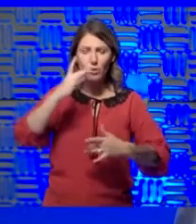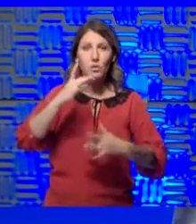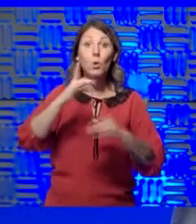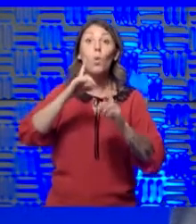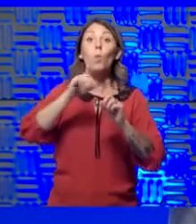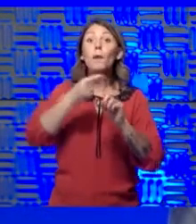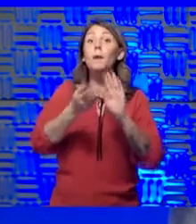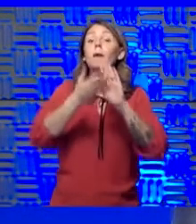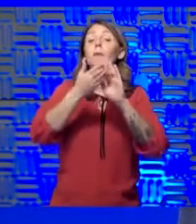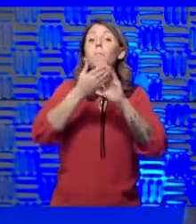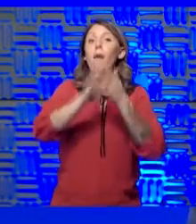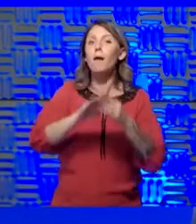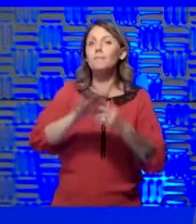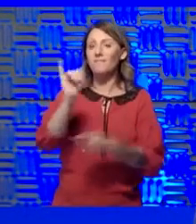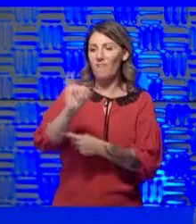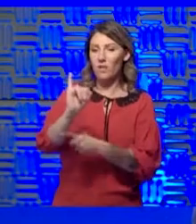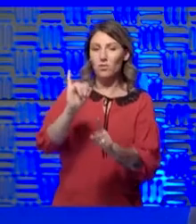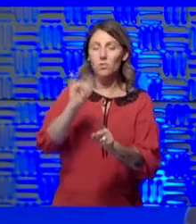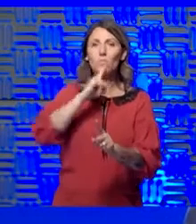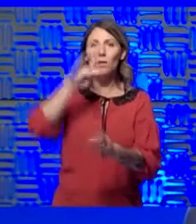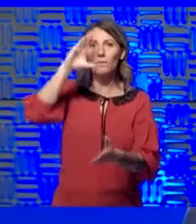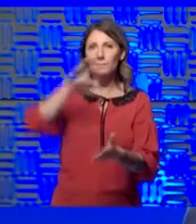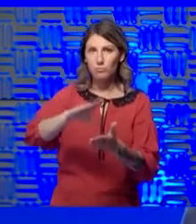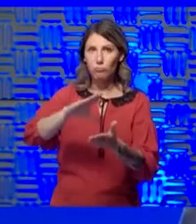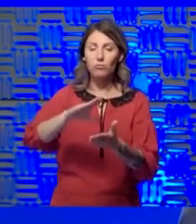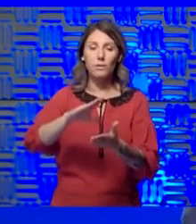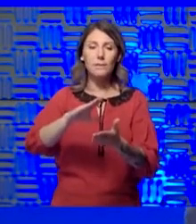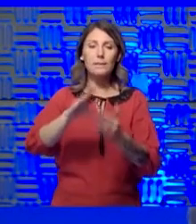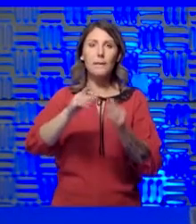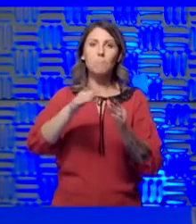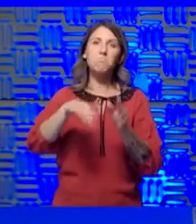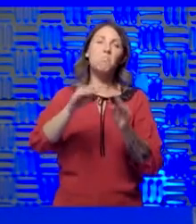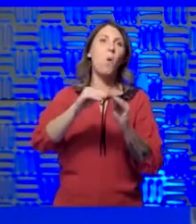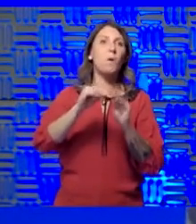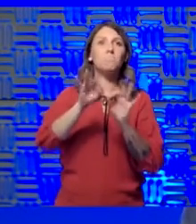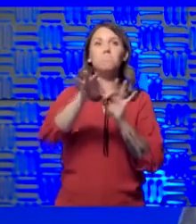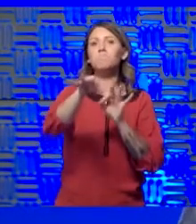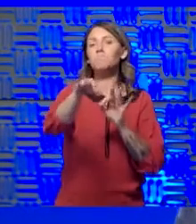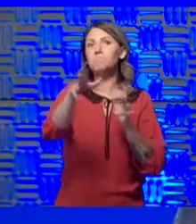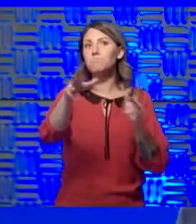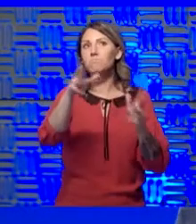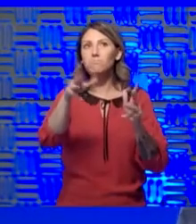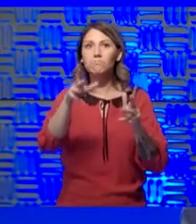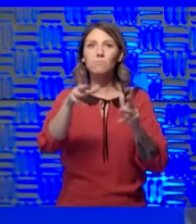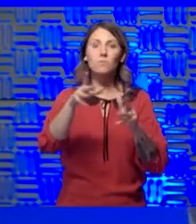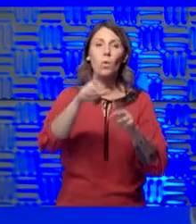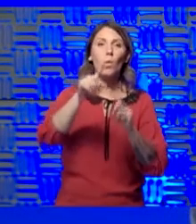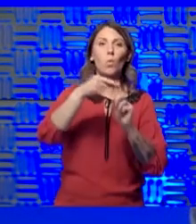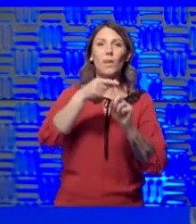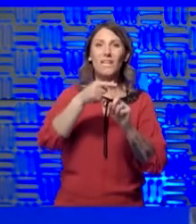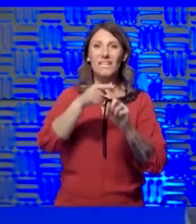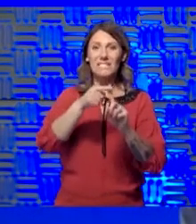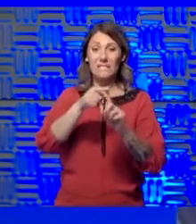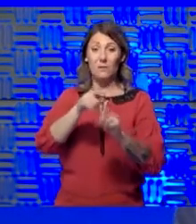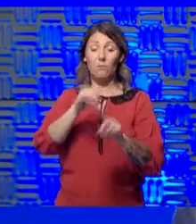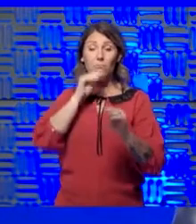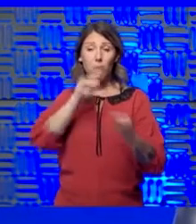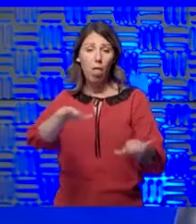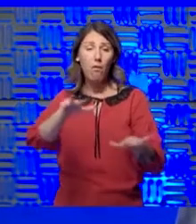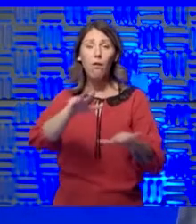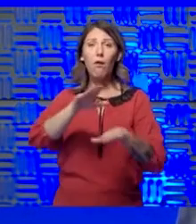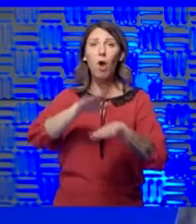probably going to be decreasing as well. So as we get further out after, say, it's been inoculated or placed on a surface,